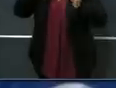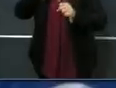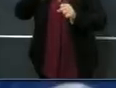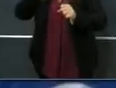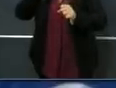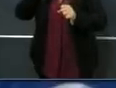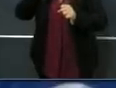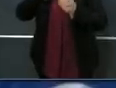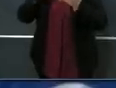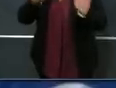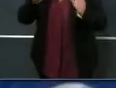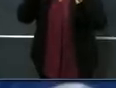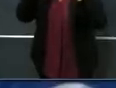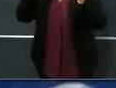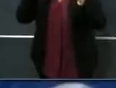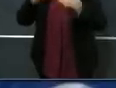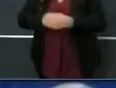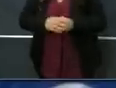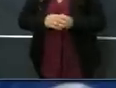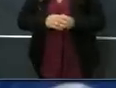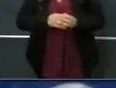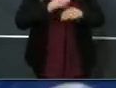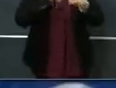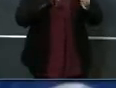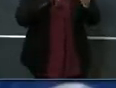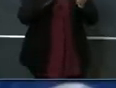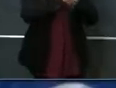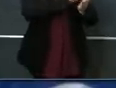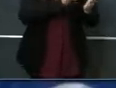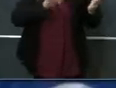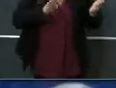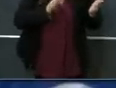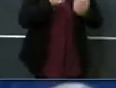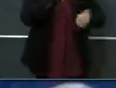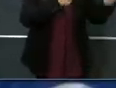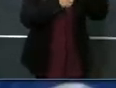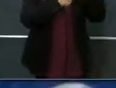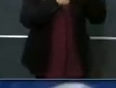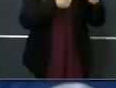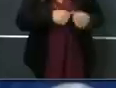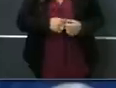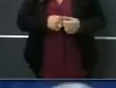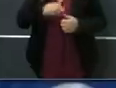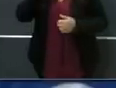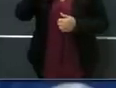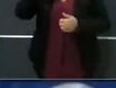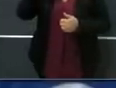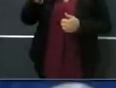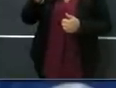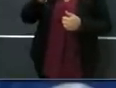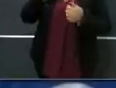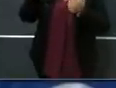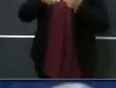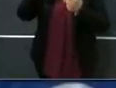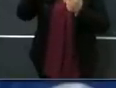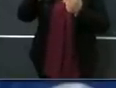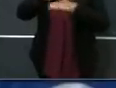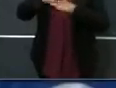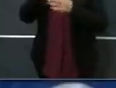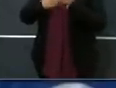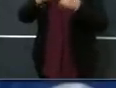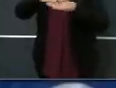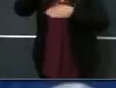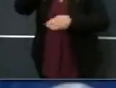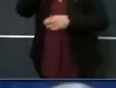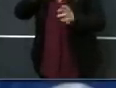to the president of the state school board, Linda Darling-Hammond, both which are on the phone today. But I've